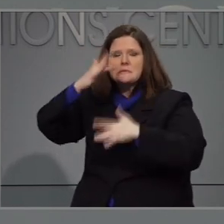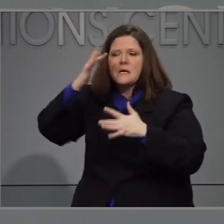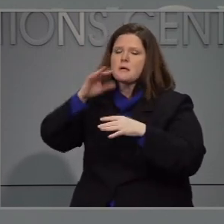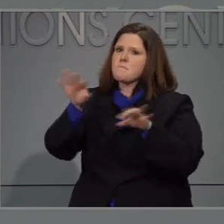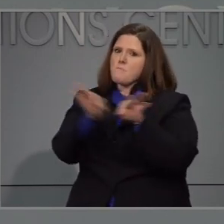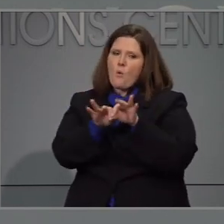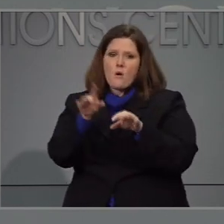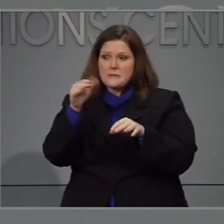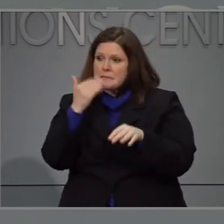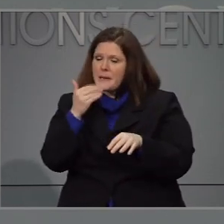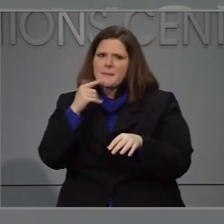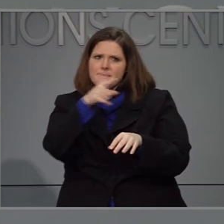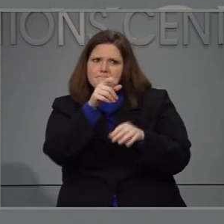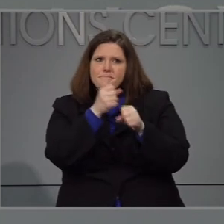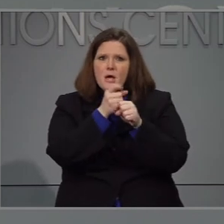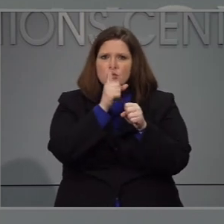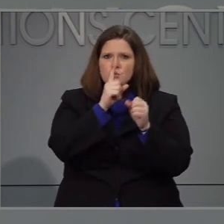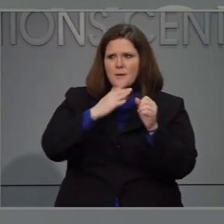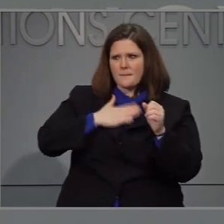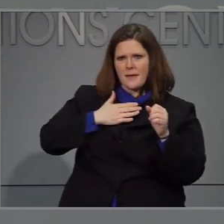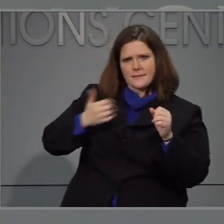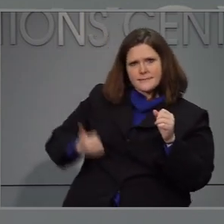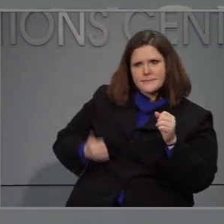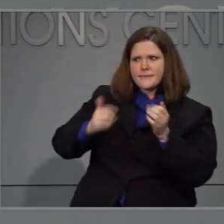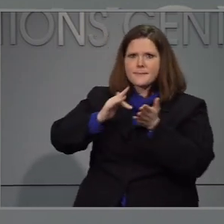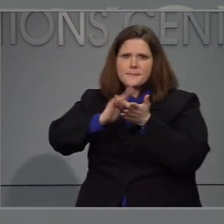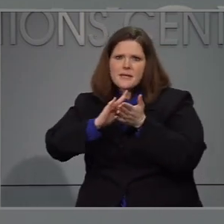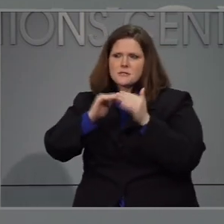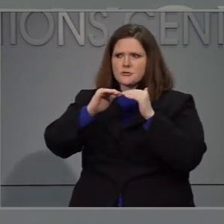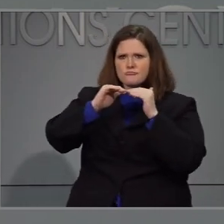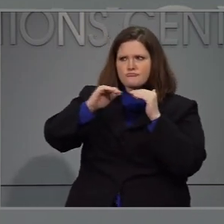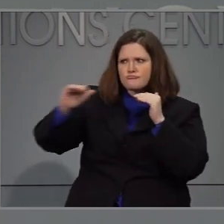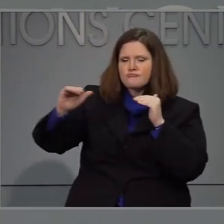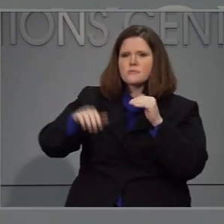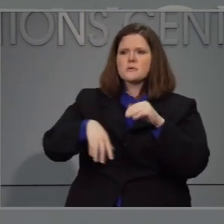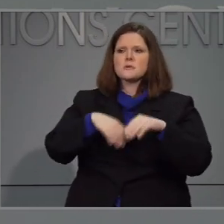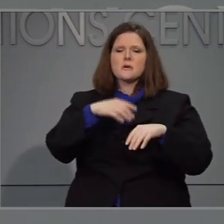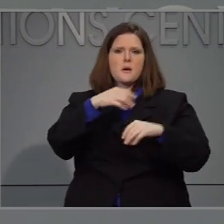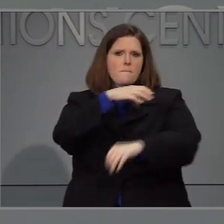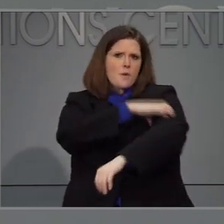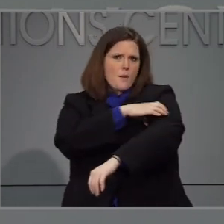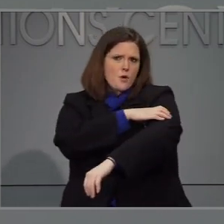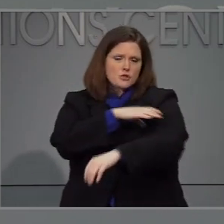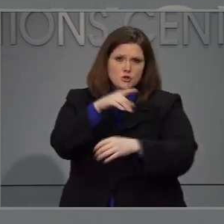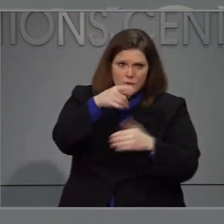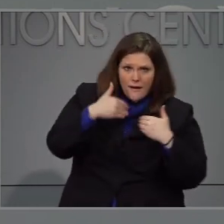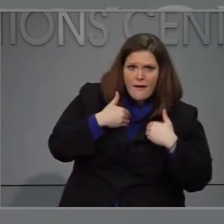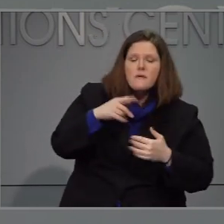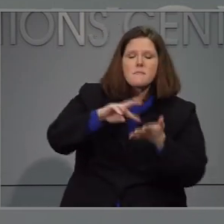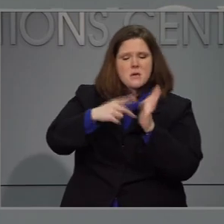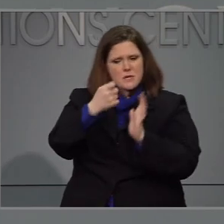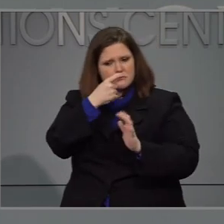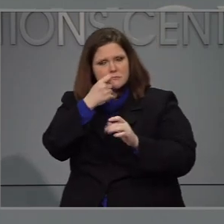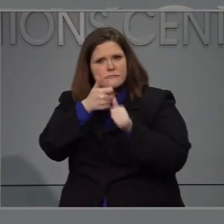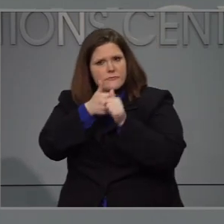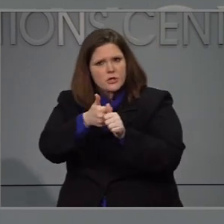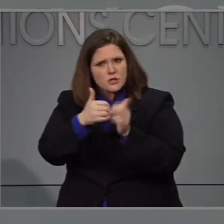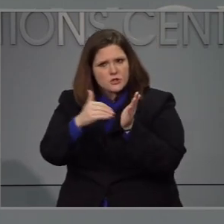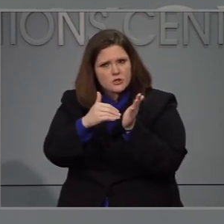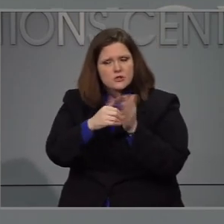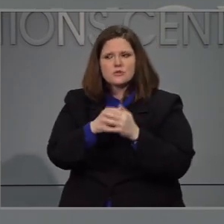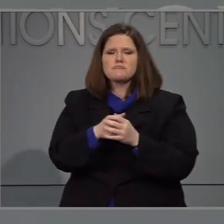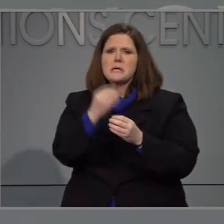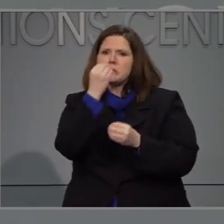control, making sure you're taking your blood pressure medicine every day, and making sure that all of us are eating well, getting